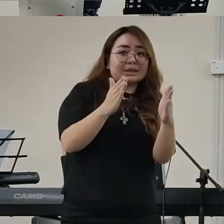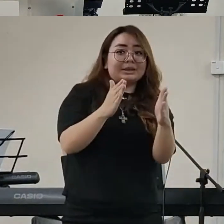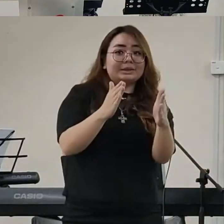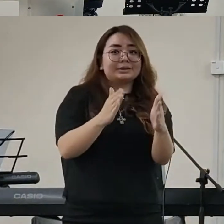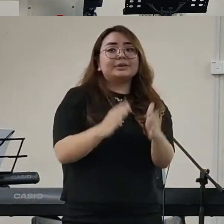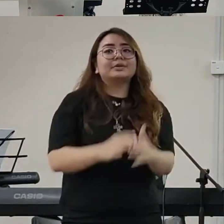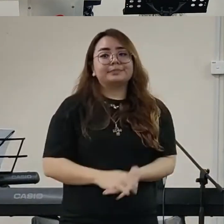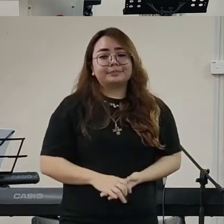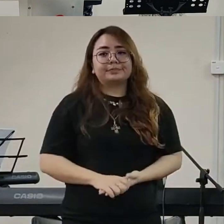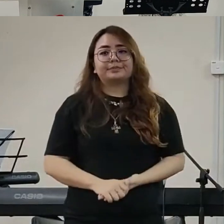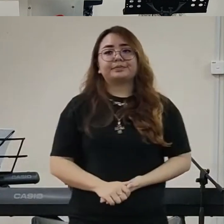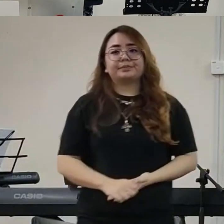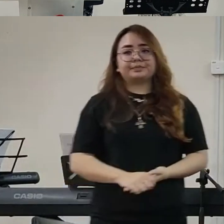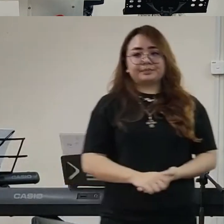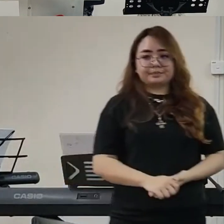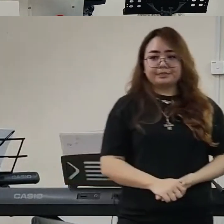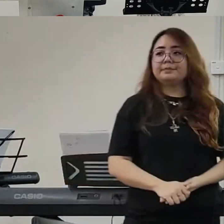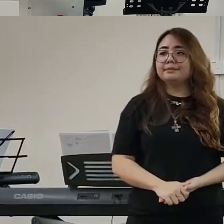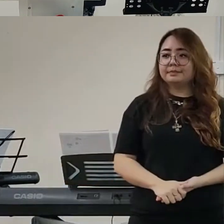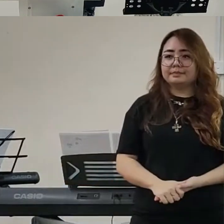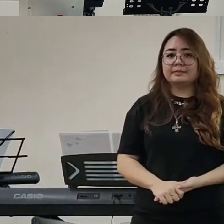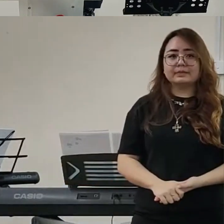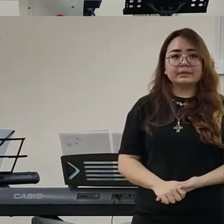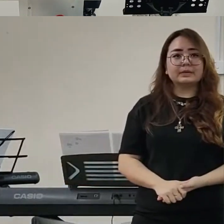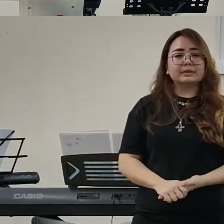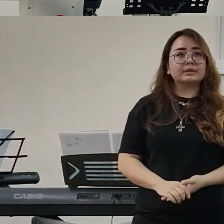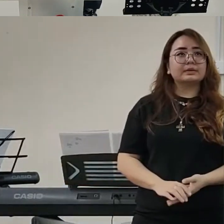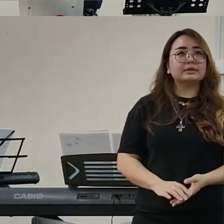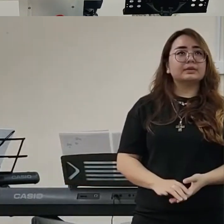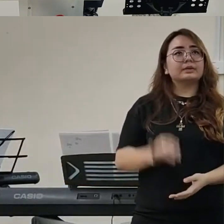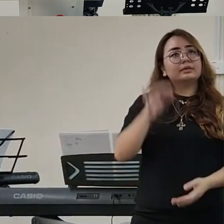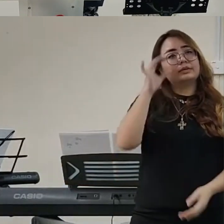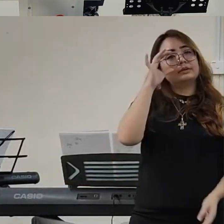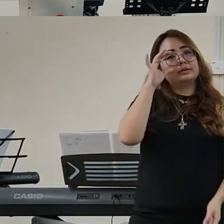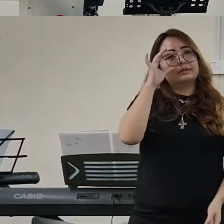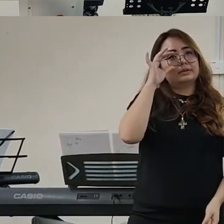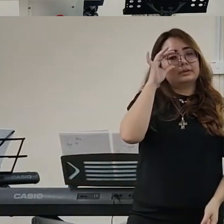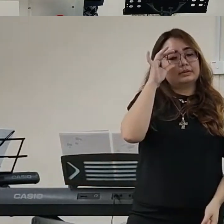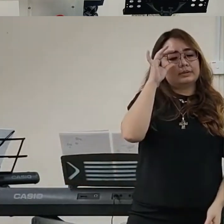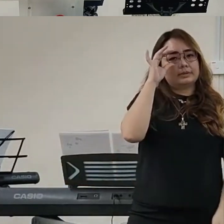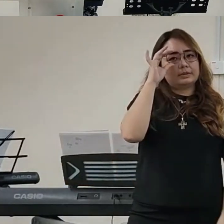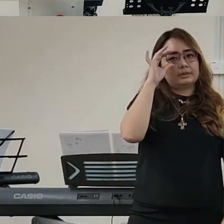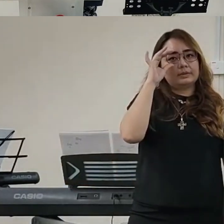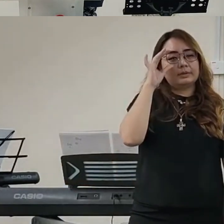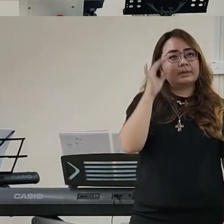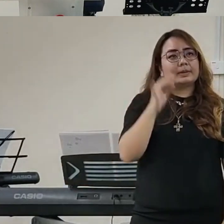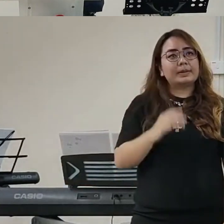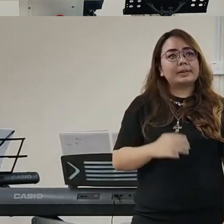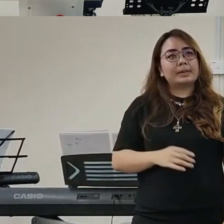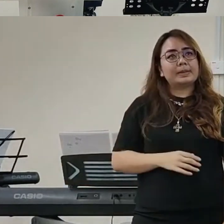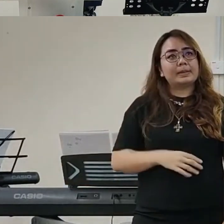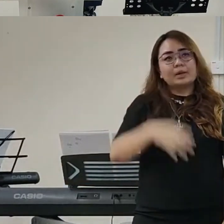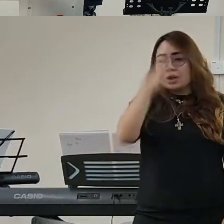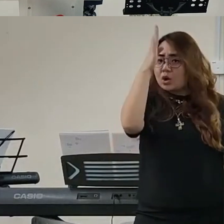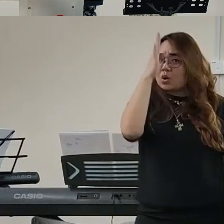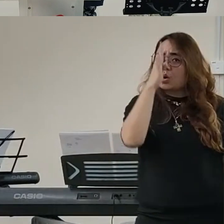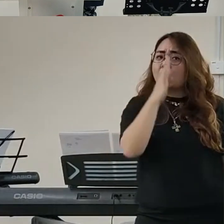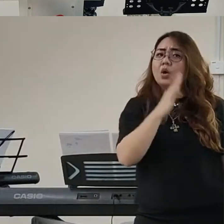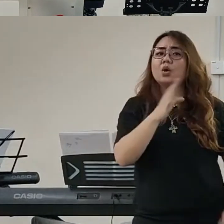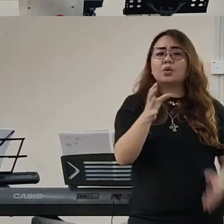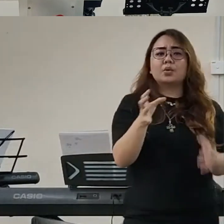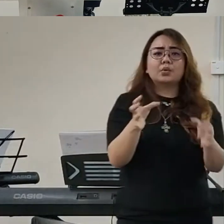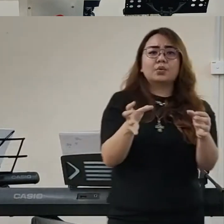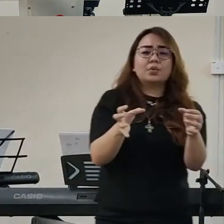sheep in your life for a reason. And very often those sheep are in your life that because God wants you to learn something from